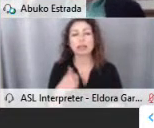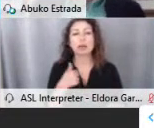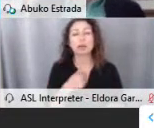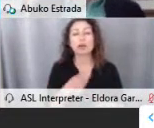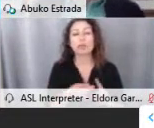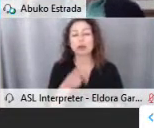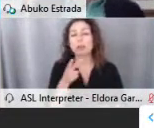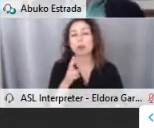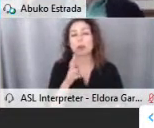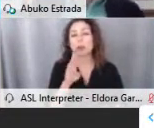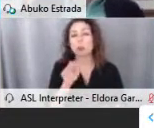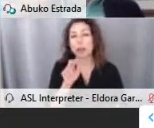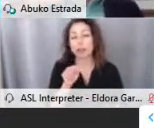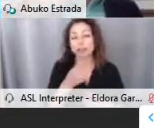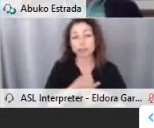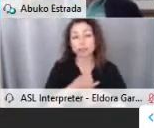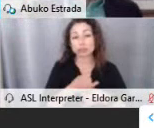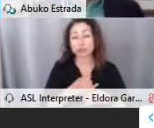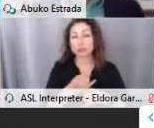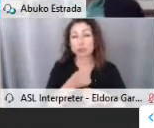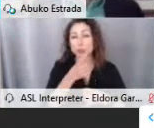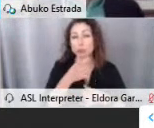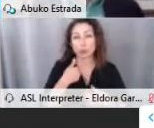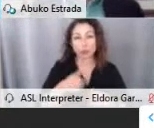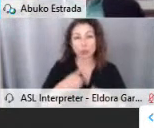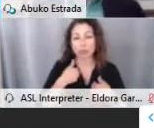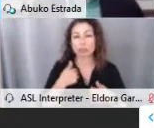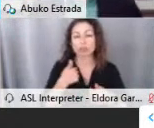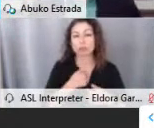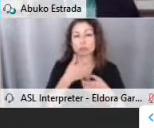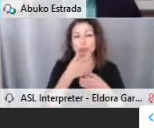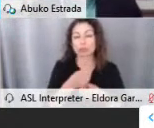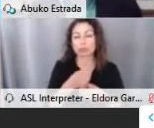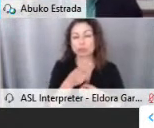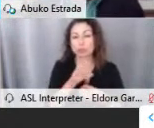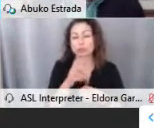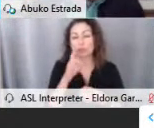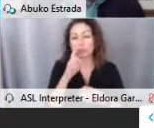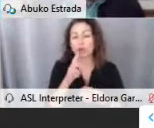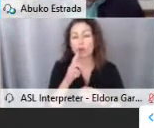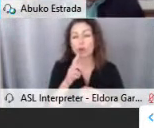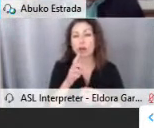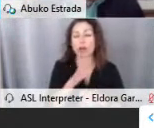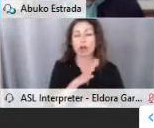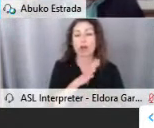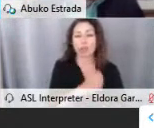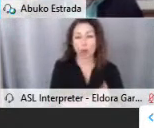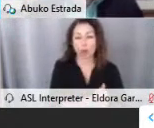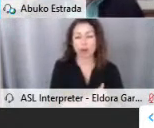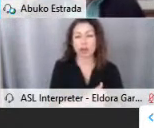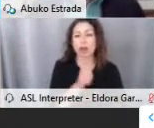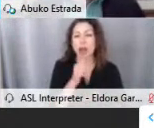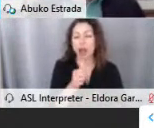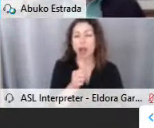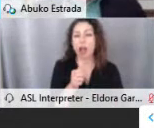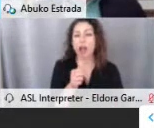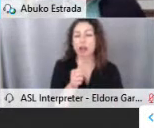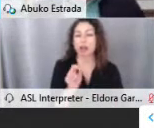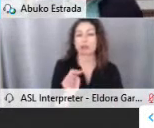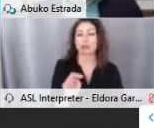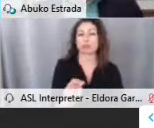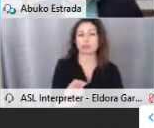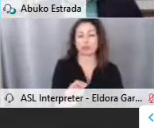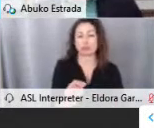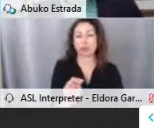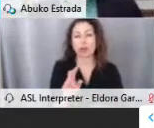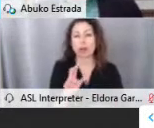Yeah. So the Urban Institute is a trusted source for unbiased authoritative insights that inform choices